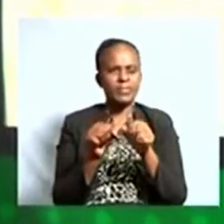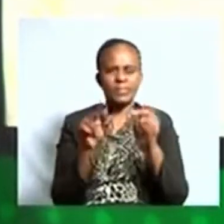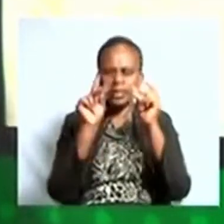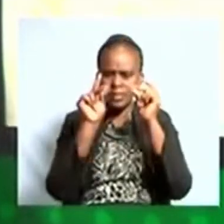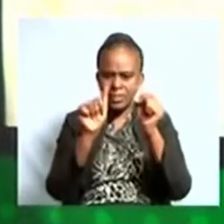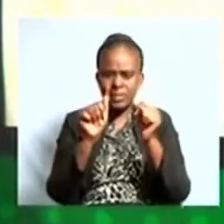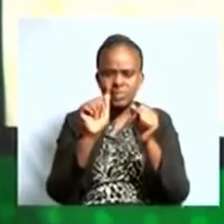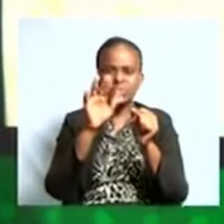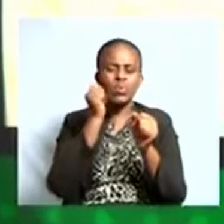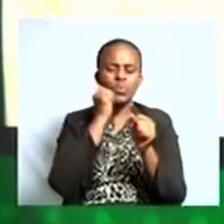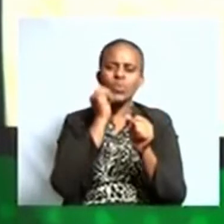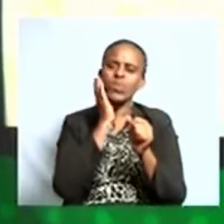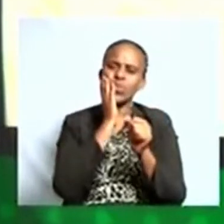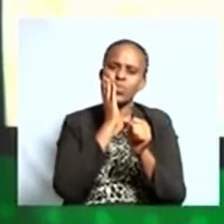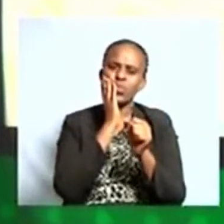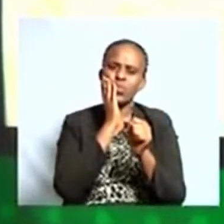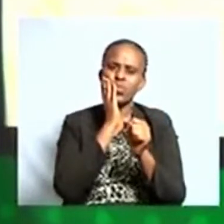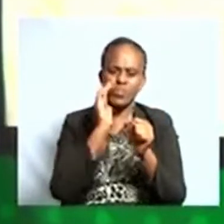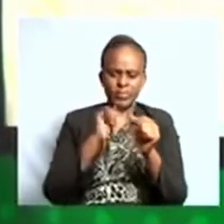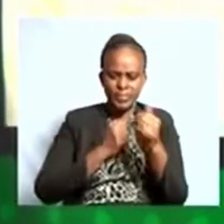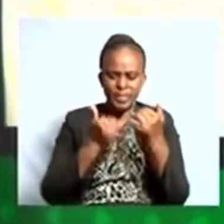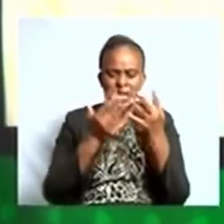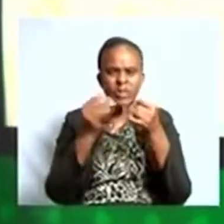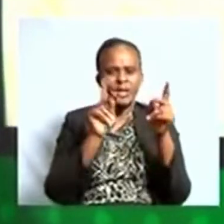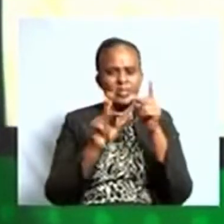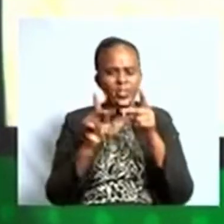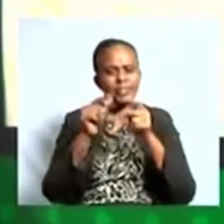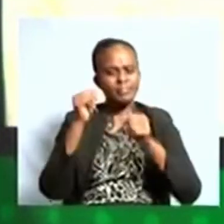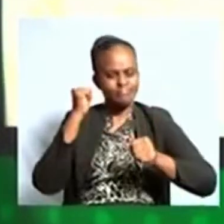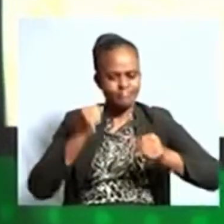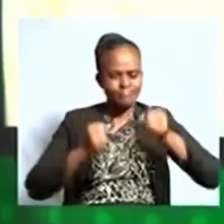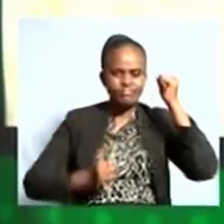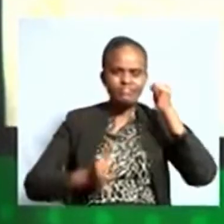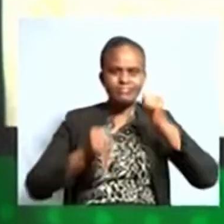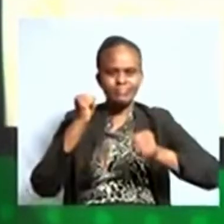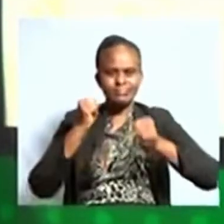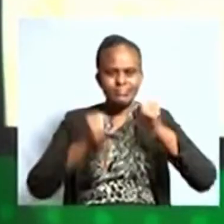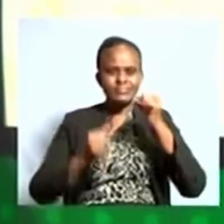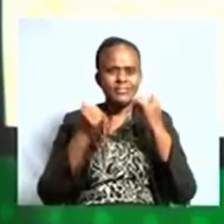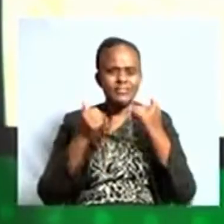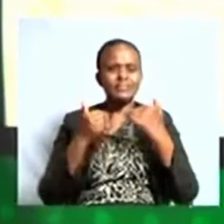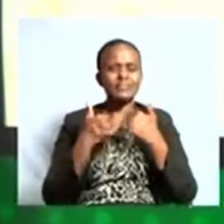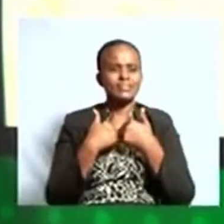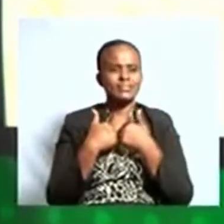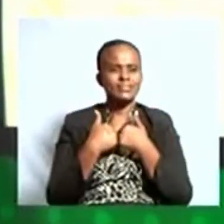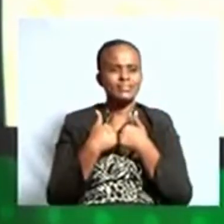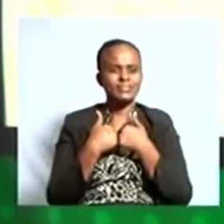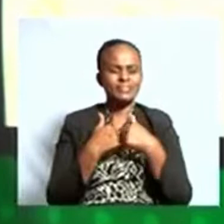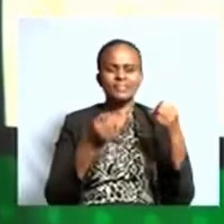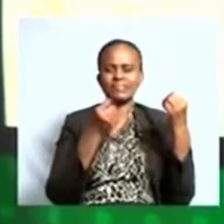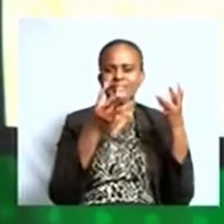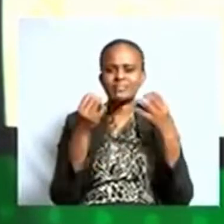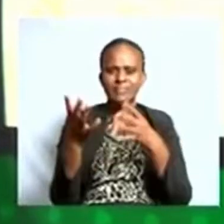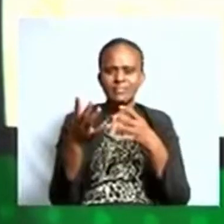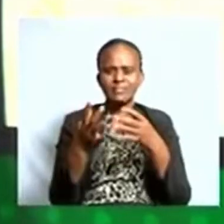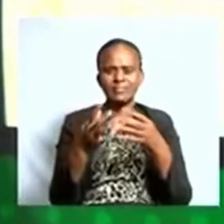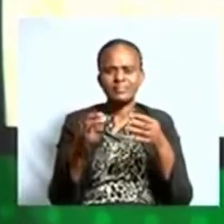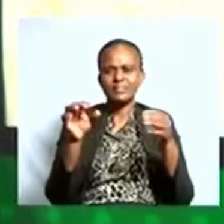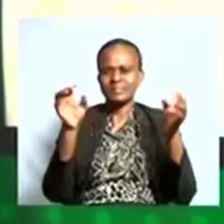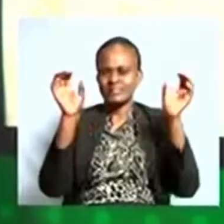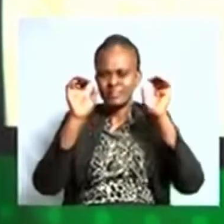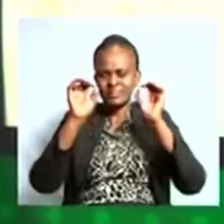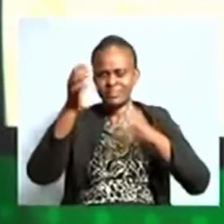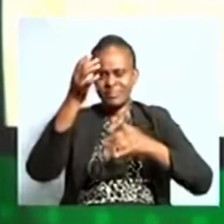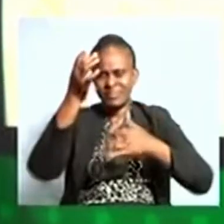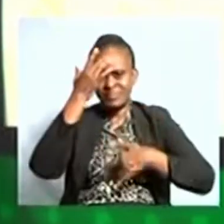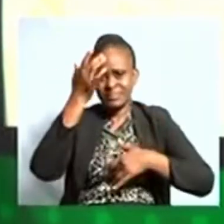your home. We also want people to be jogging on these roads, because now we have a lot of non-communicable